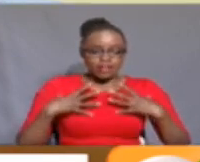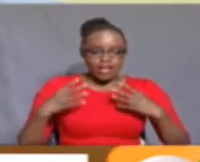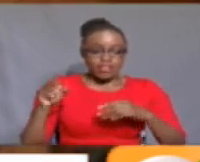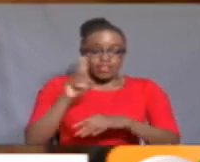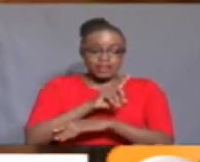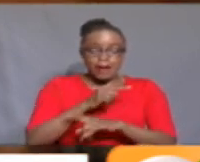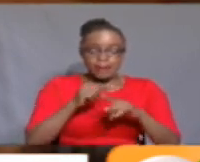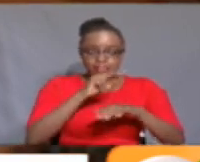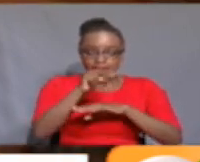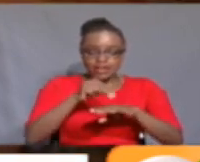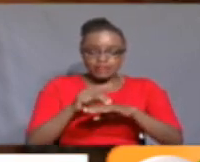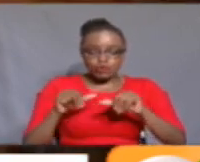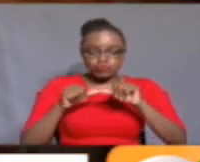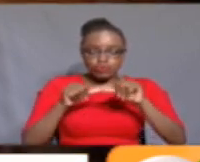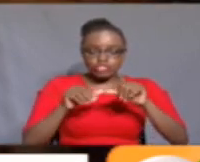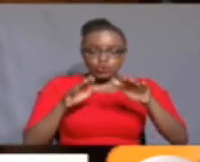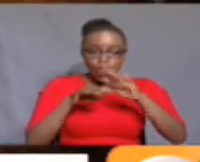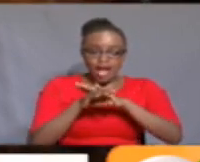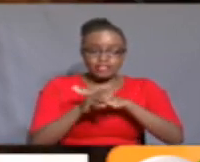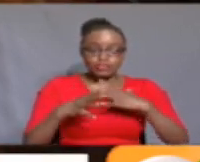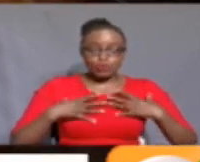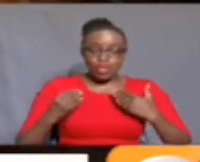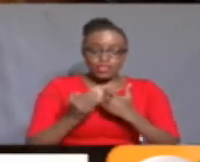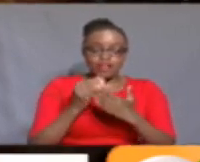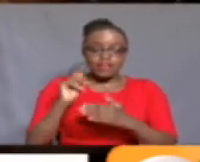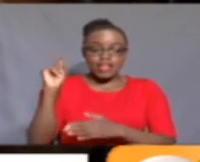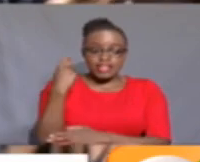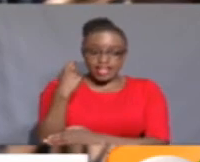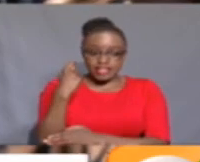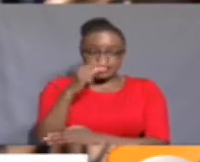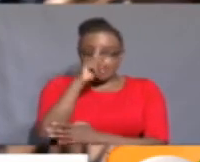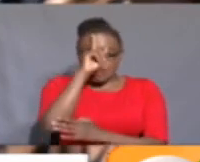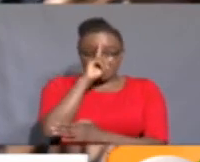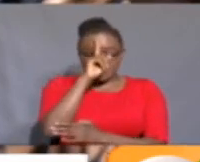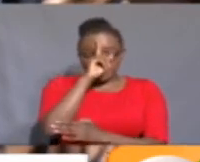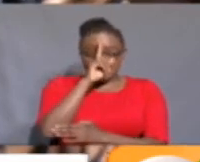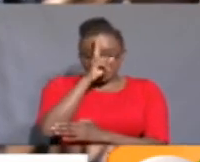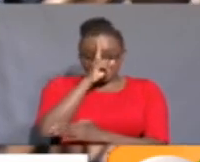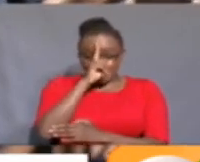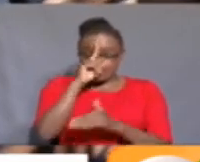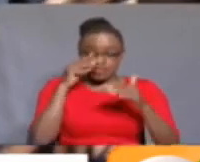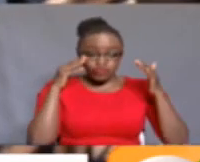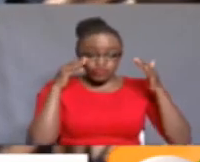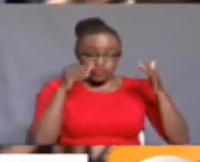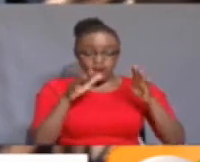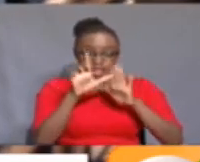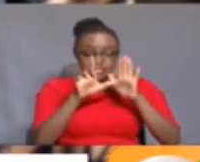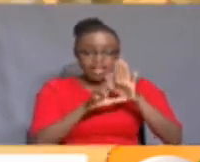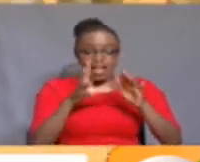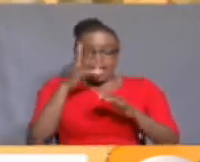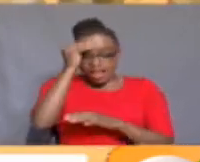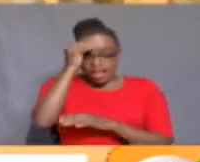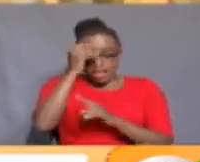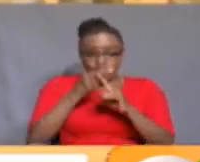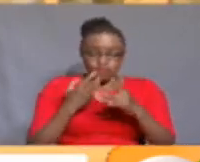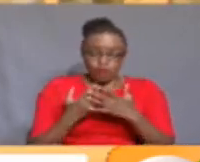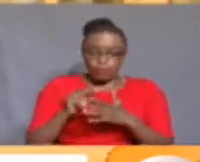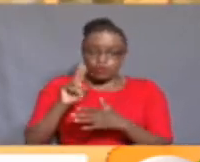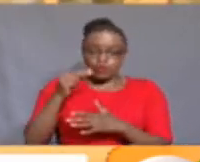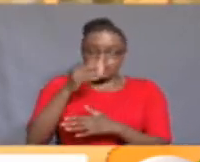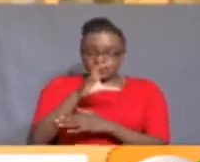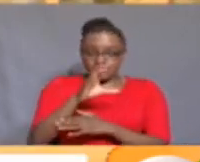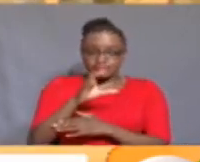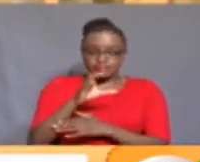seek to improve access to healthcare, Kenya will have to seriously take into account lessons learned from the UHC